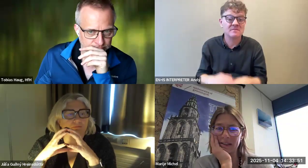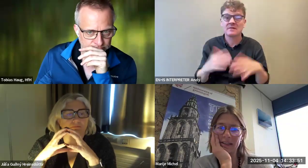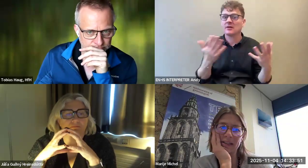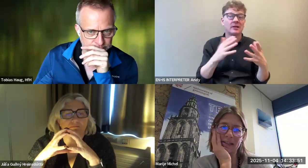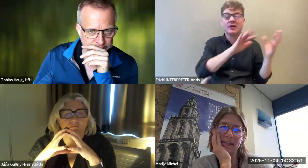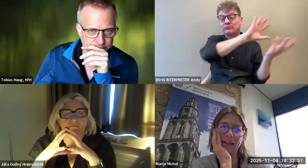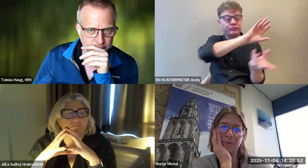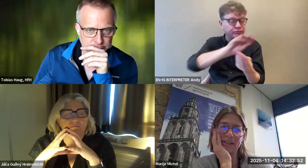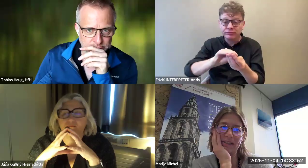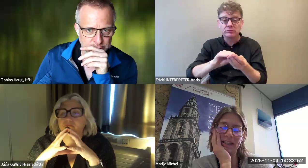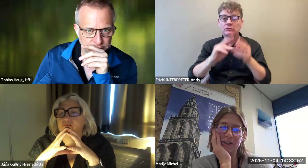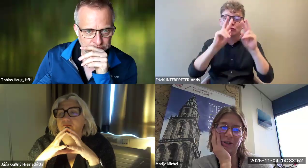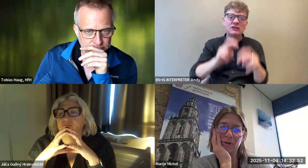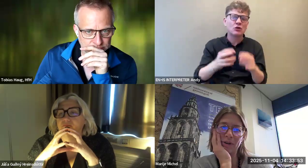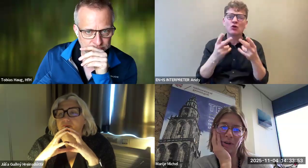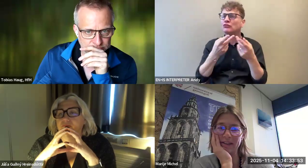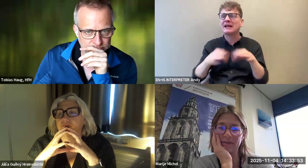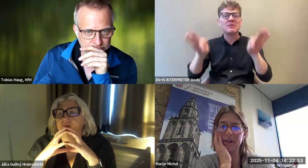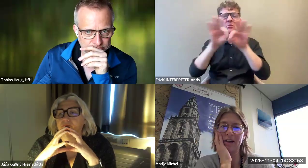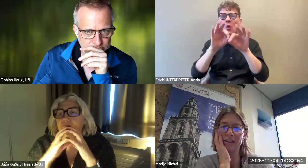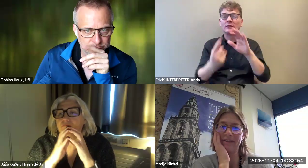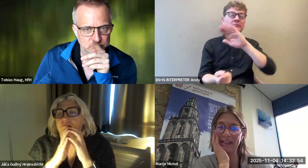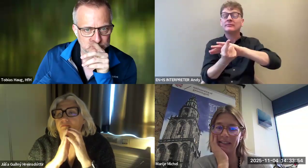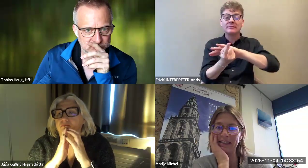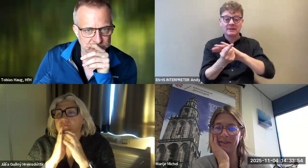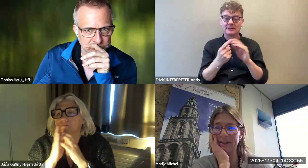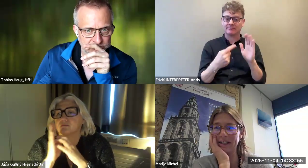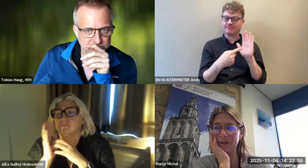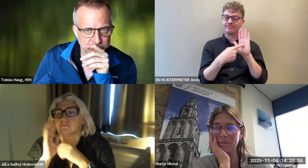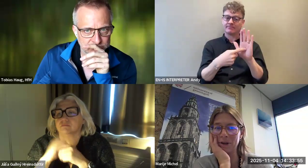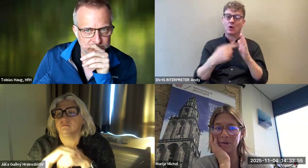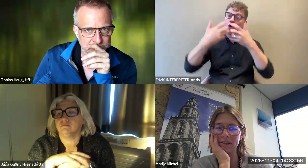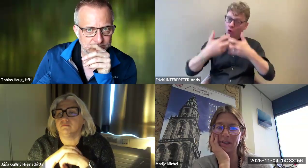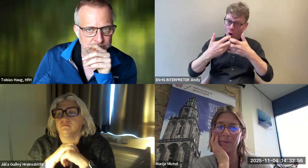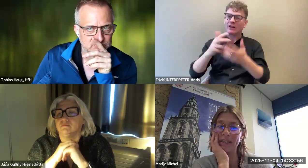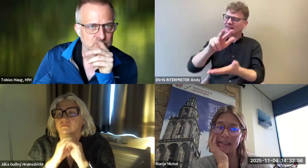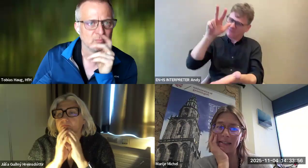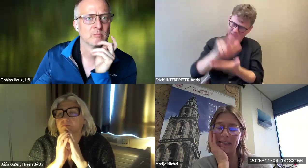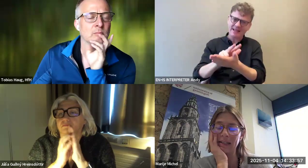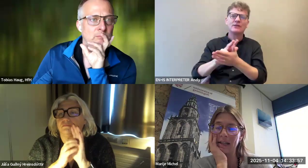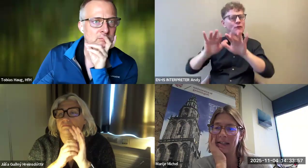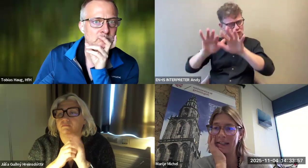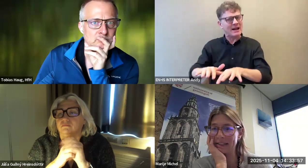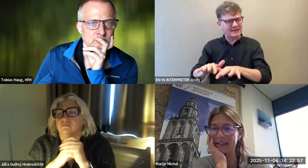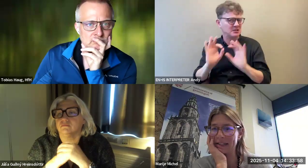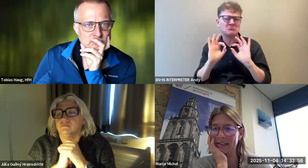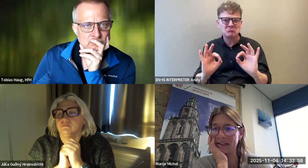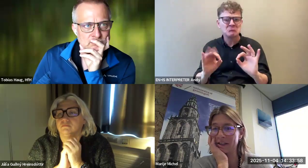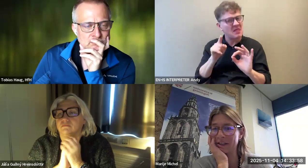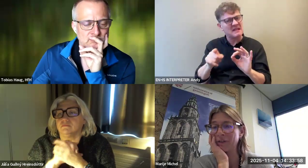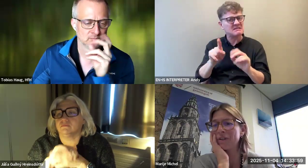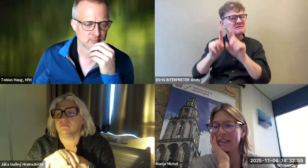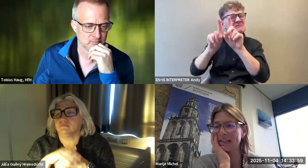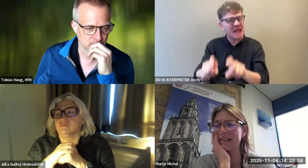outcome of this study is that we did show evidence for the cognitive validity of the writing components. So we did see that this test